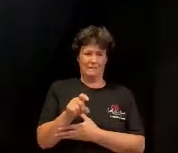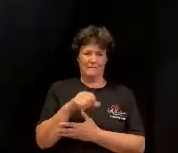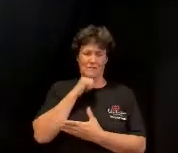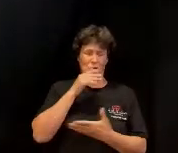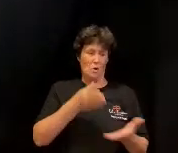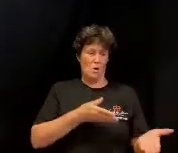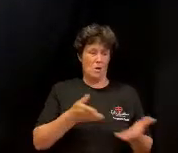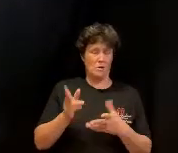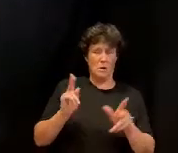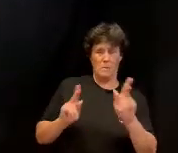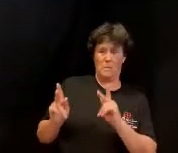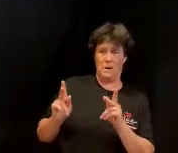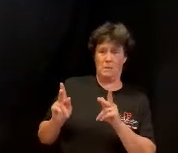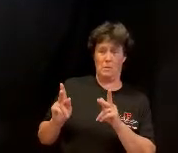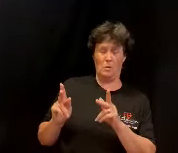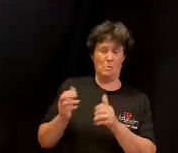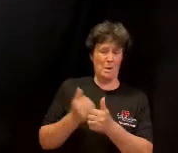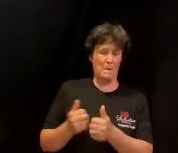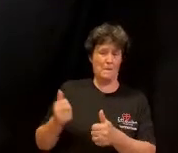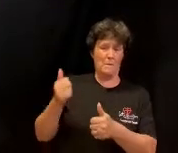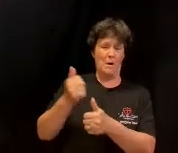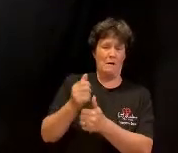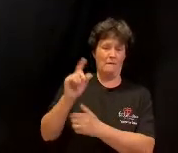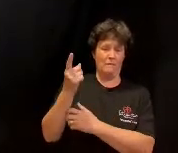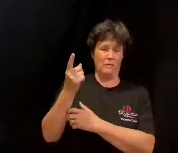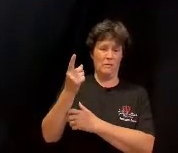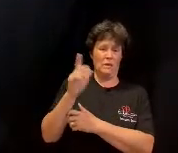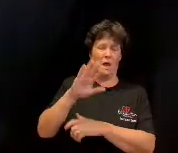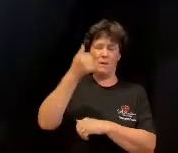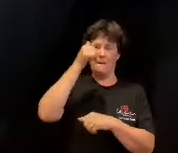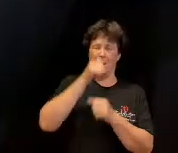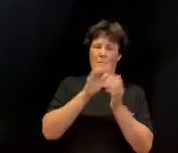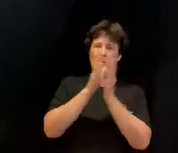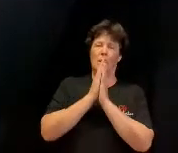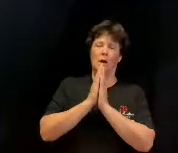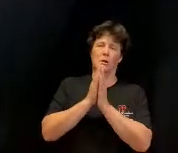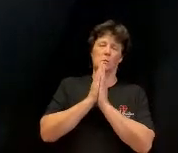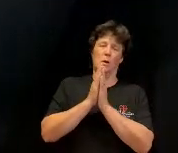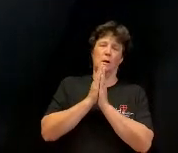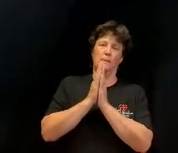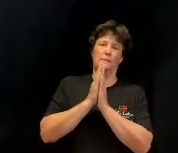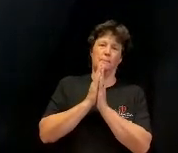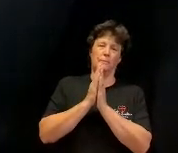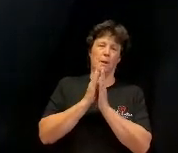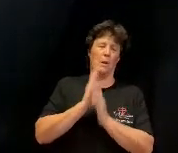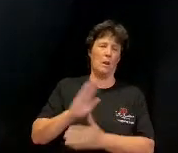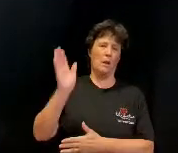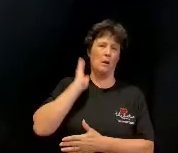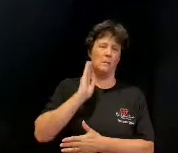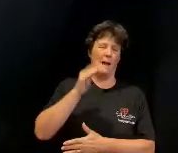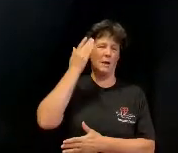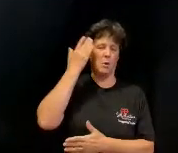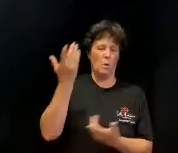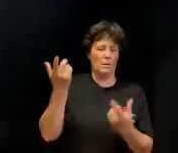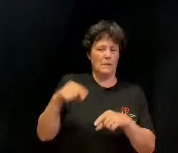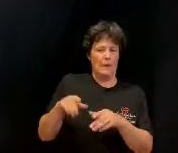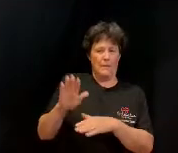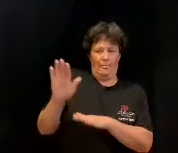order to serve them. I remember one time I was praying for somebody up here in a prayer line, and just knew what was going on in their lives.